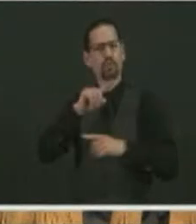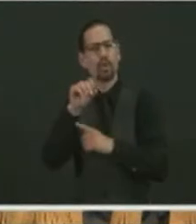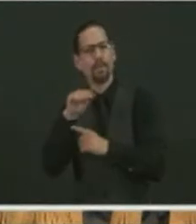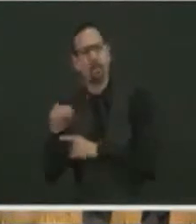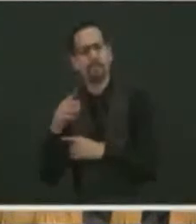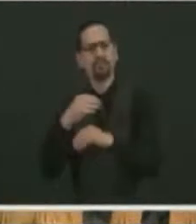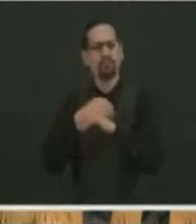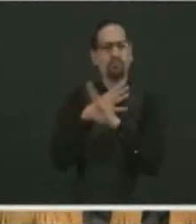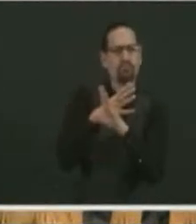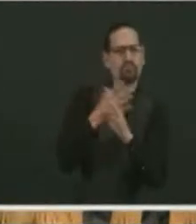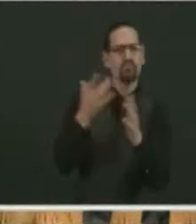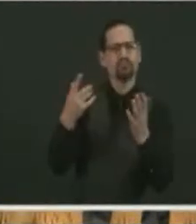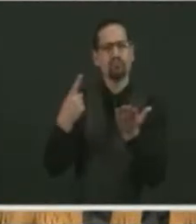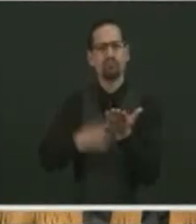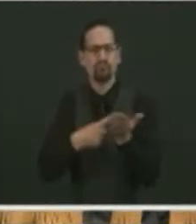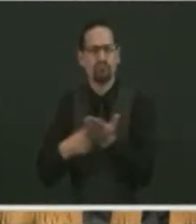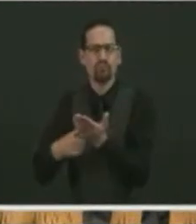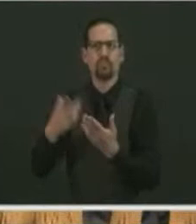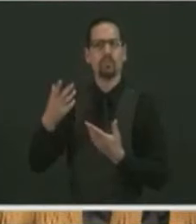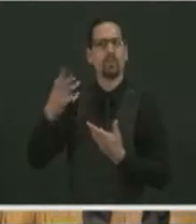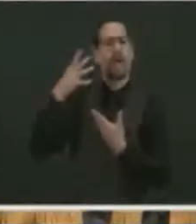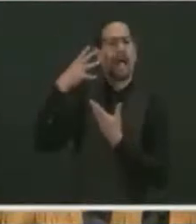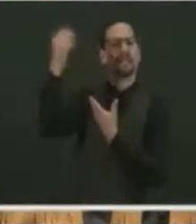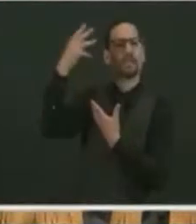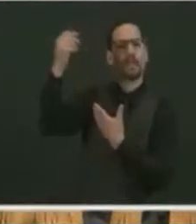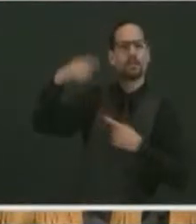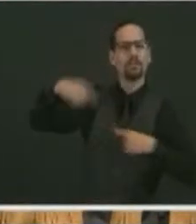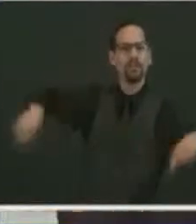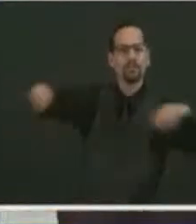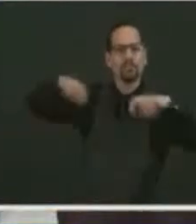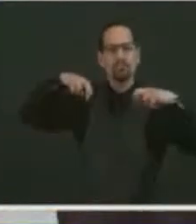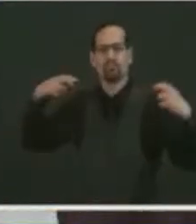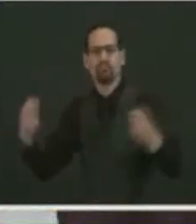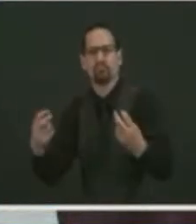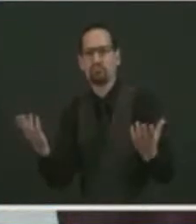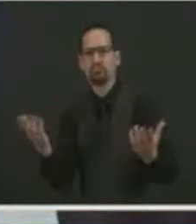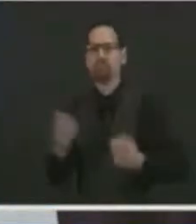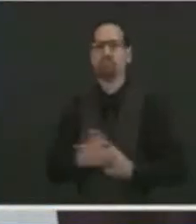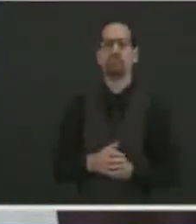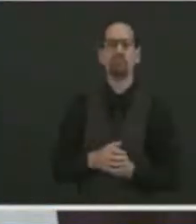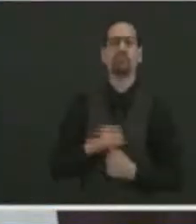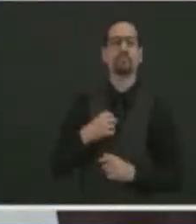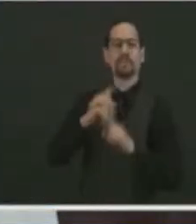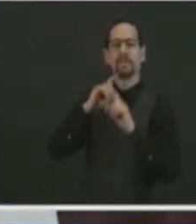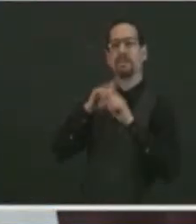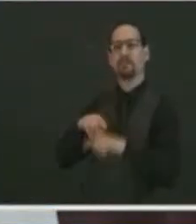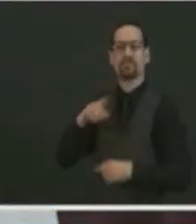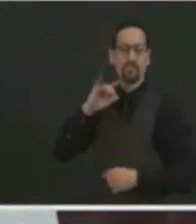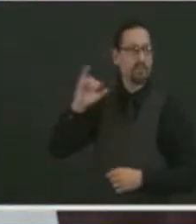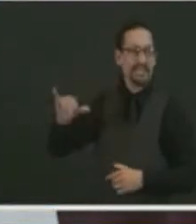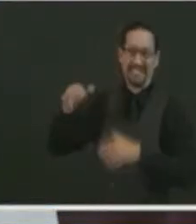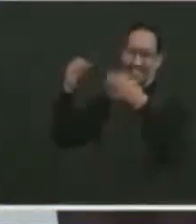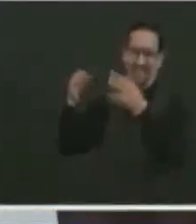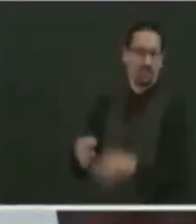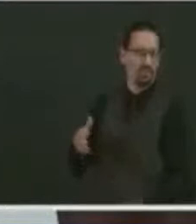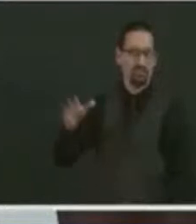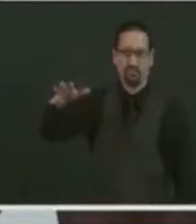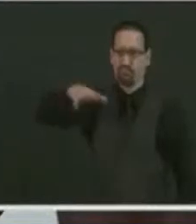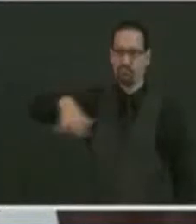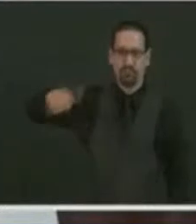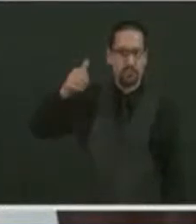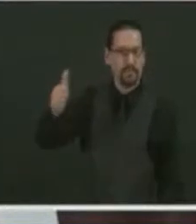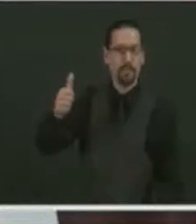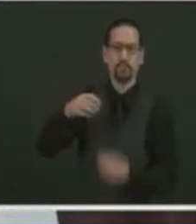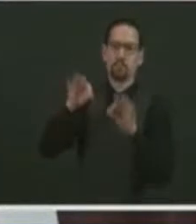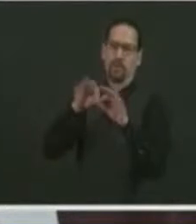in the convention center, whatever it is. Your response to that as well? They're going to have to figure it out. Follow the rules, though. The rules apply to